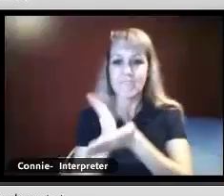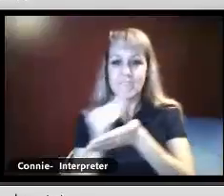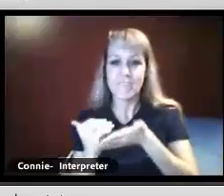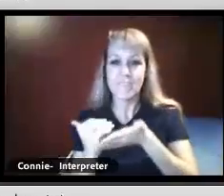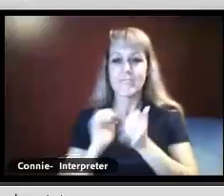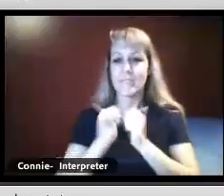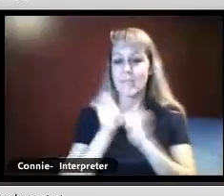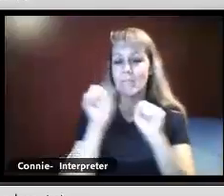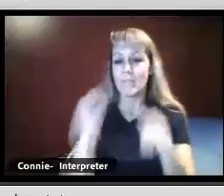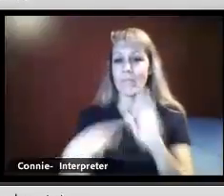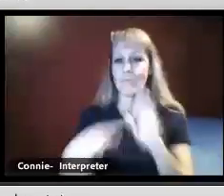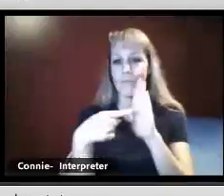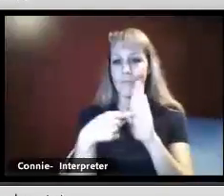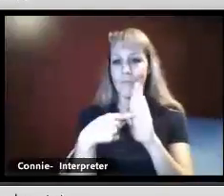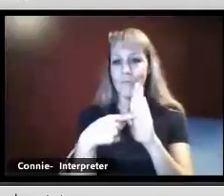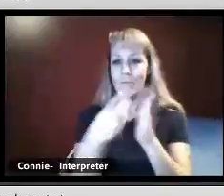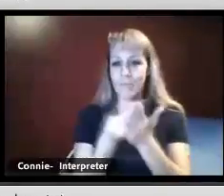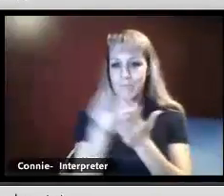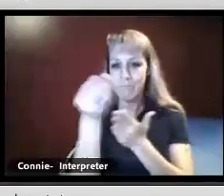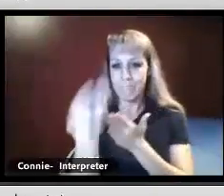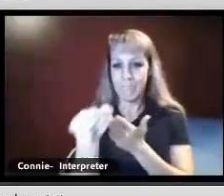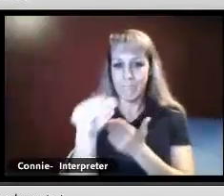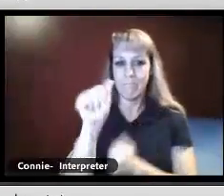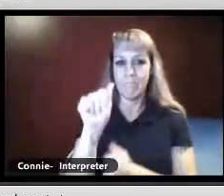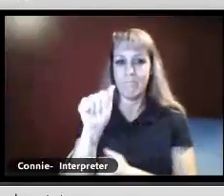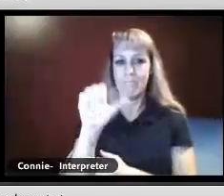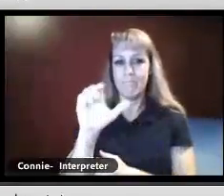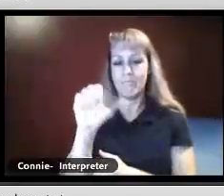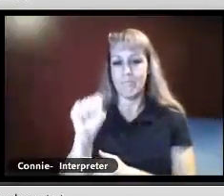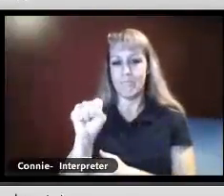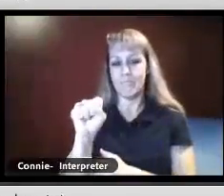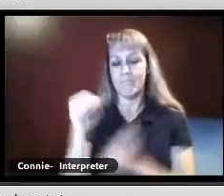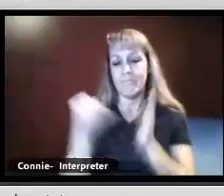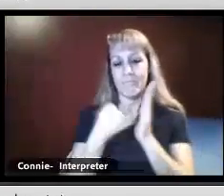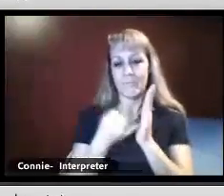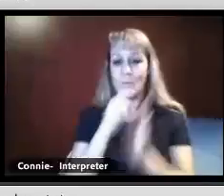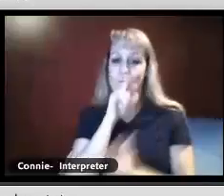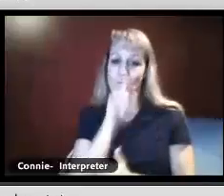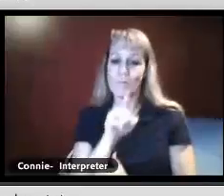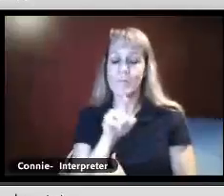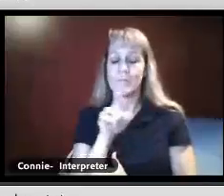journal. It's very a very singular